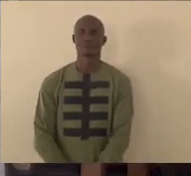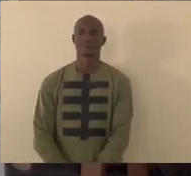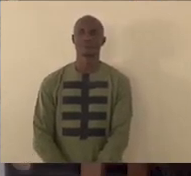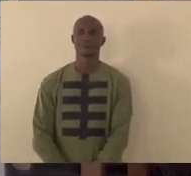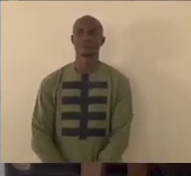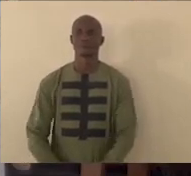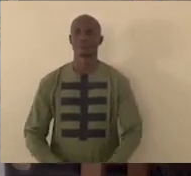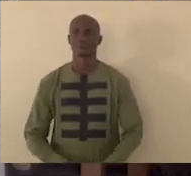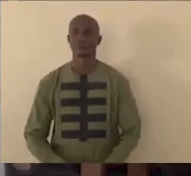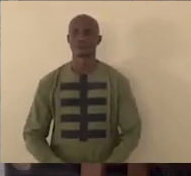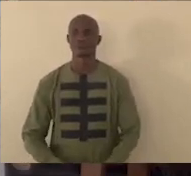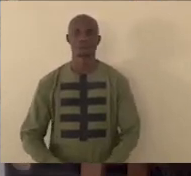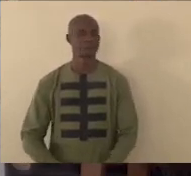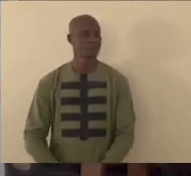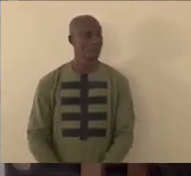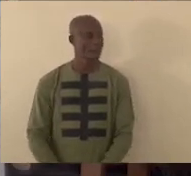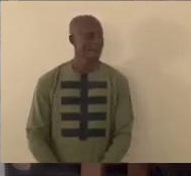Jacob.